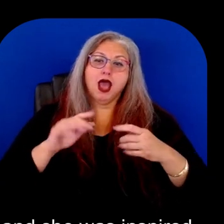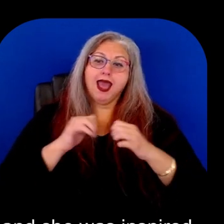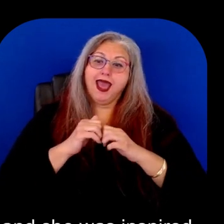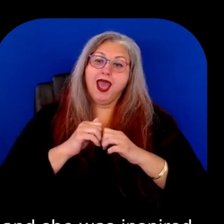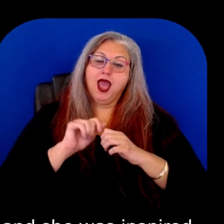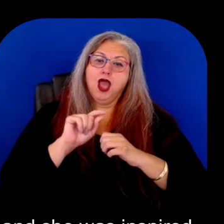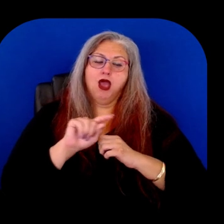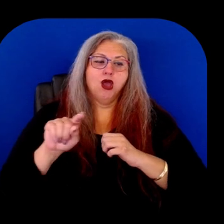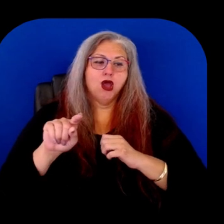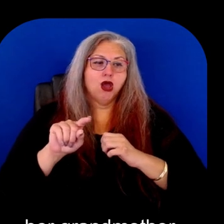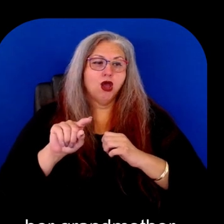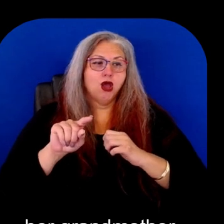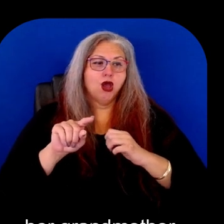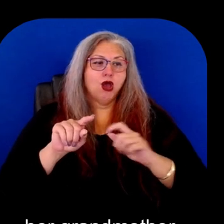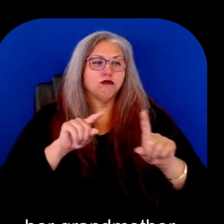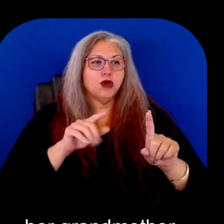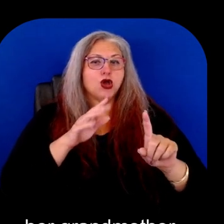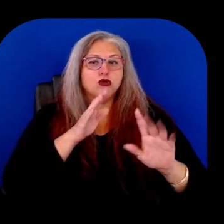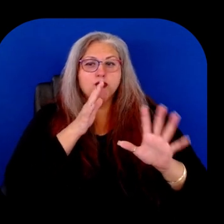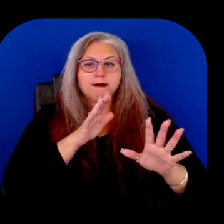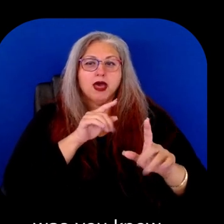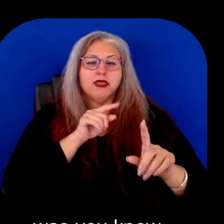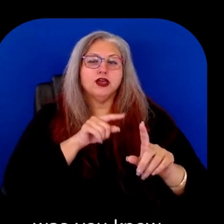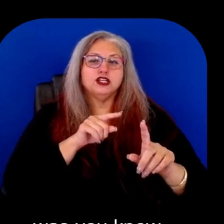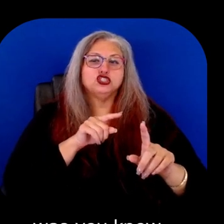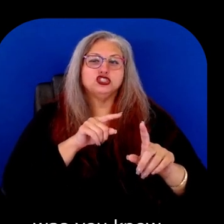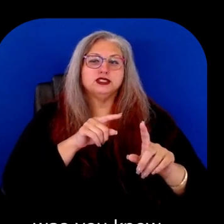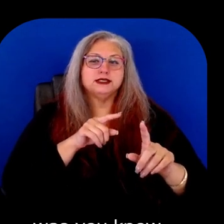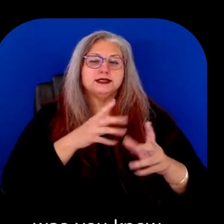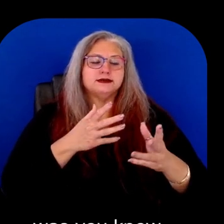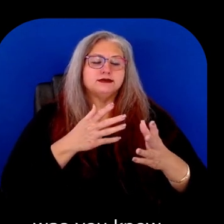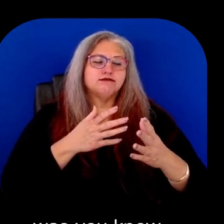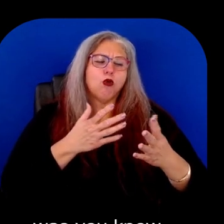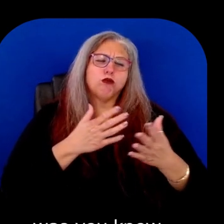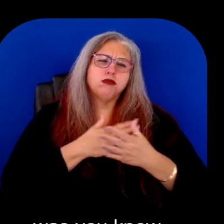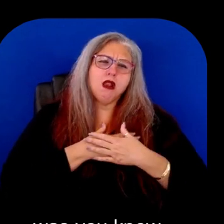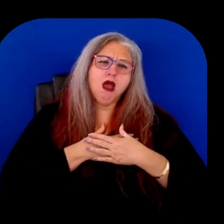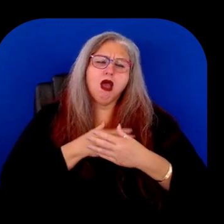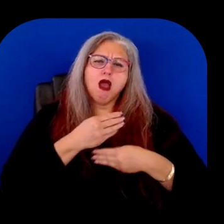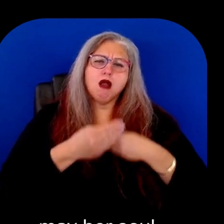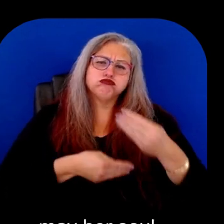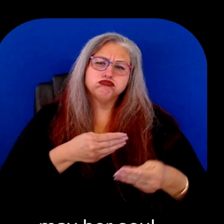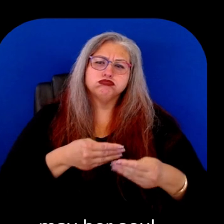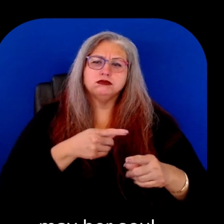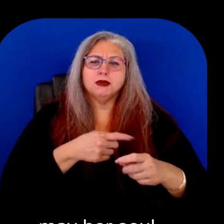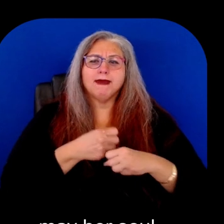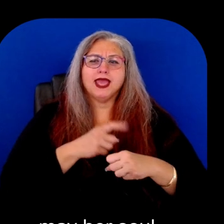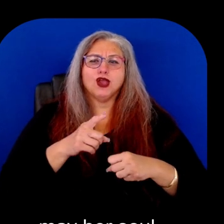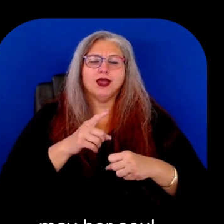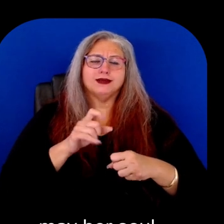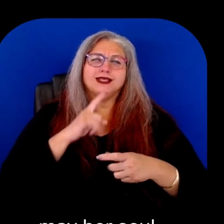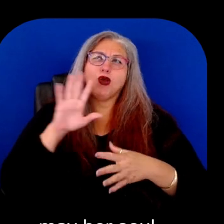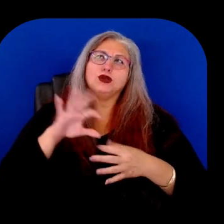way her grandmother was, so loving. May her soul rest